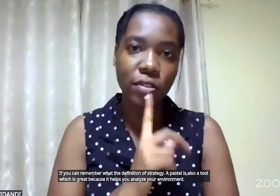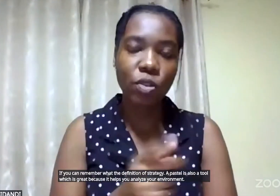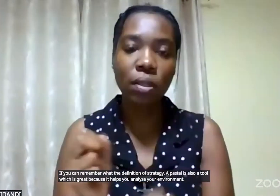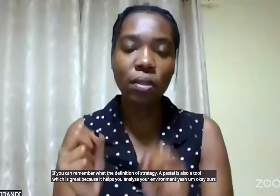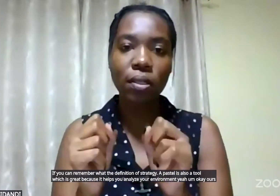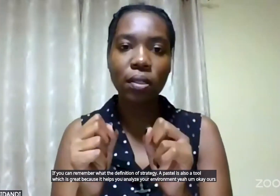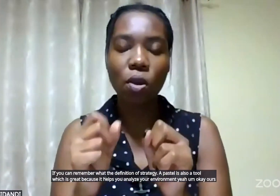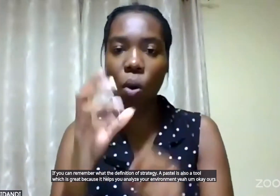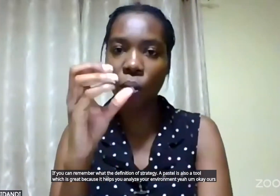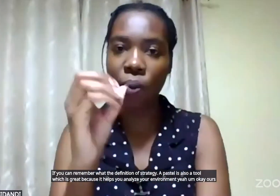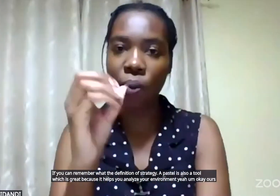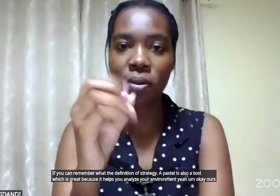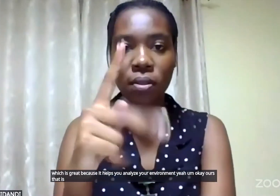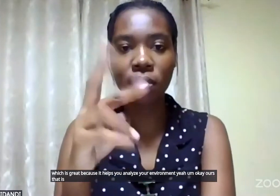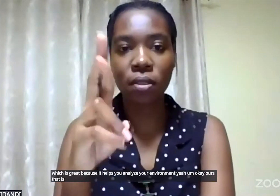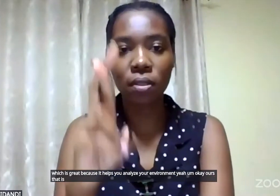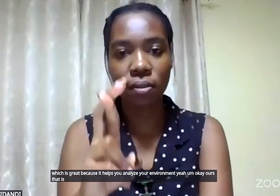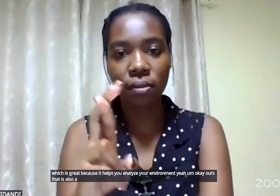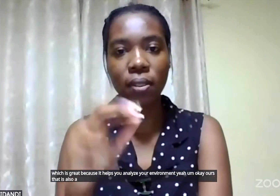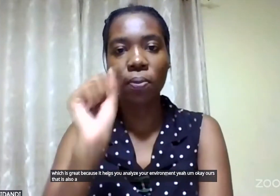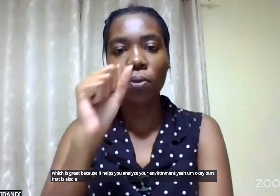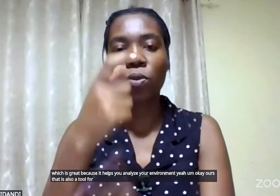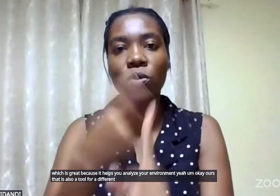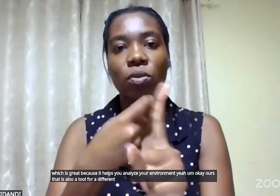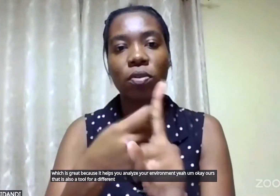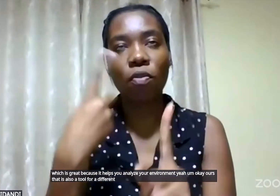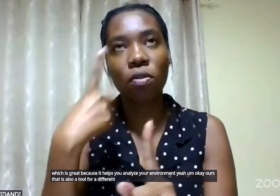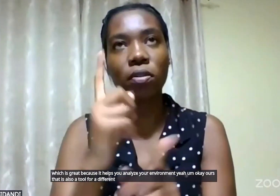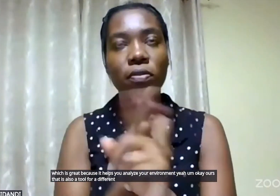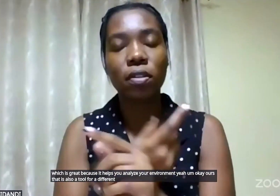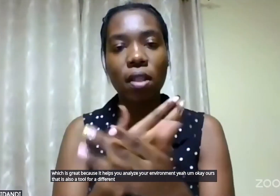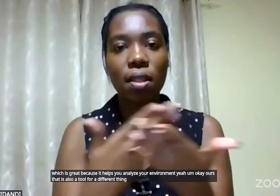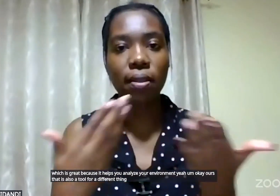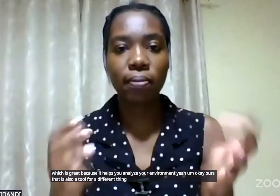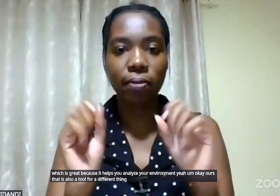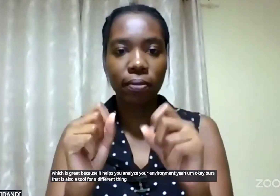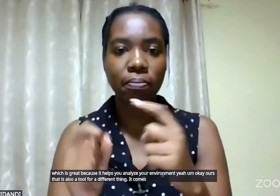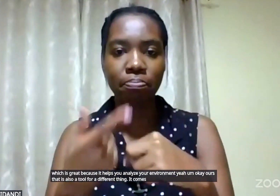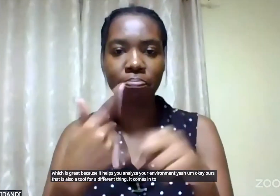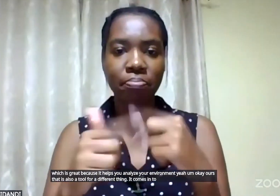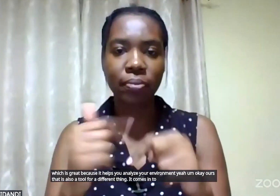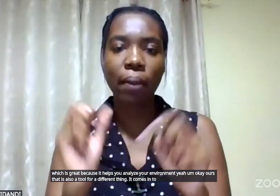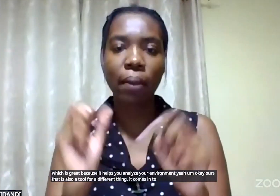OKRs, that is also a tool for a different thing. It comes in to help at the